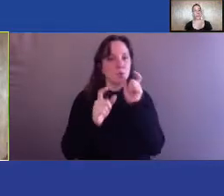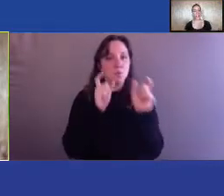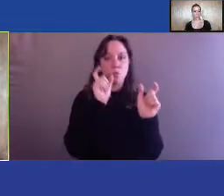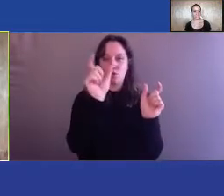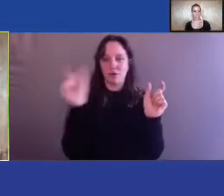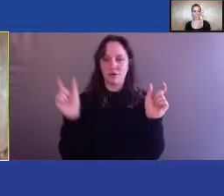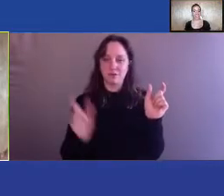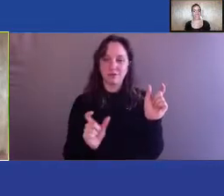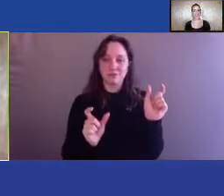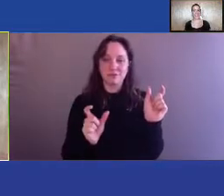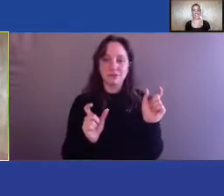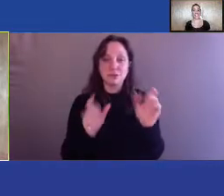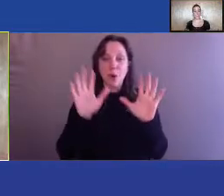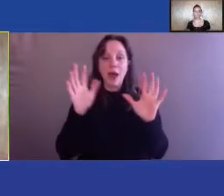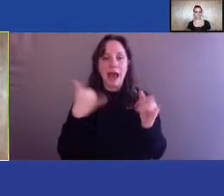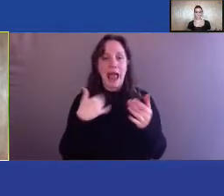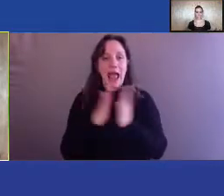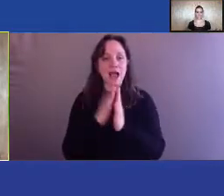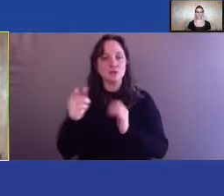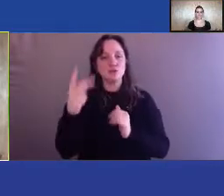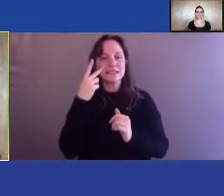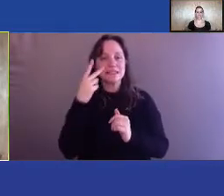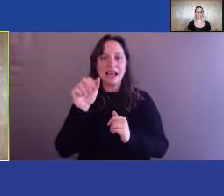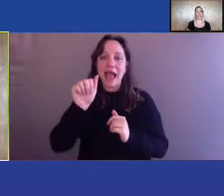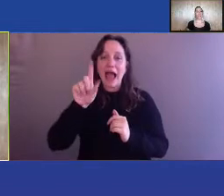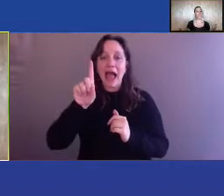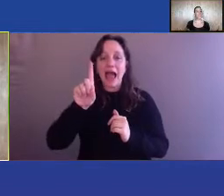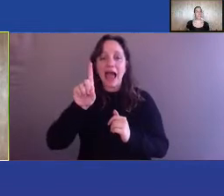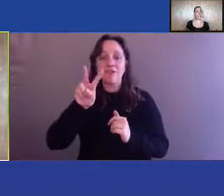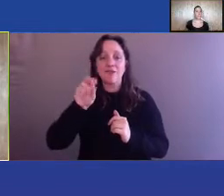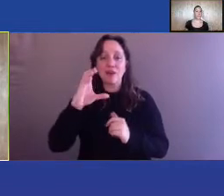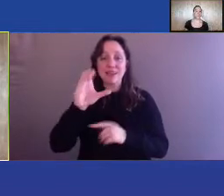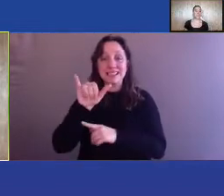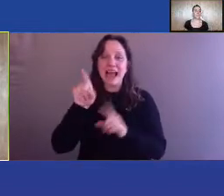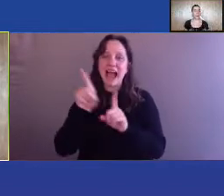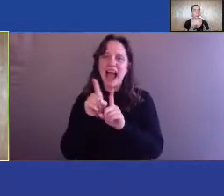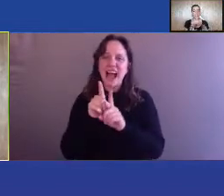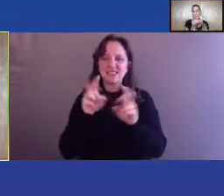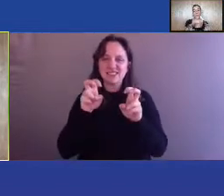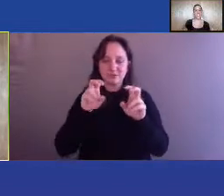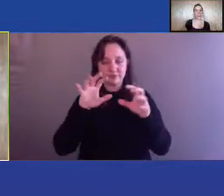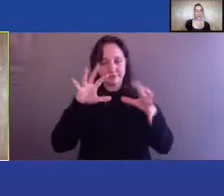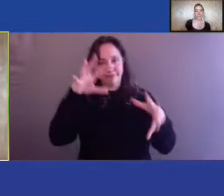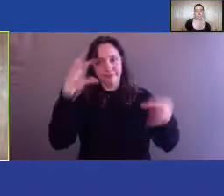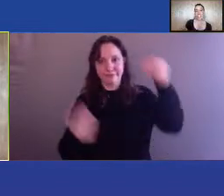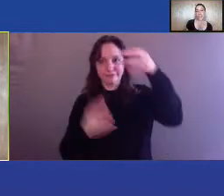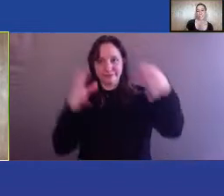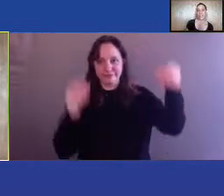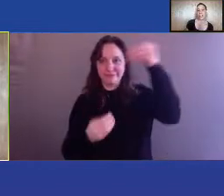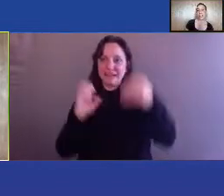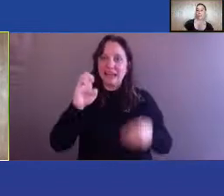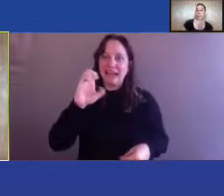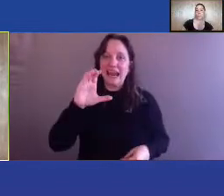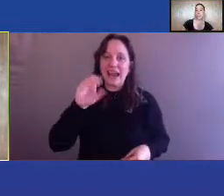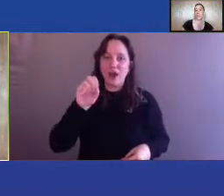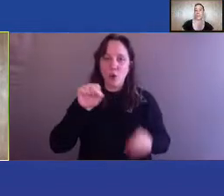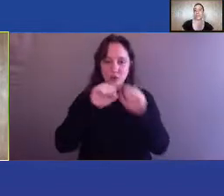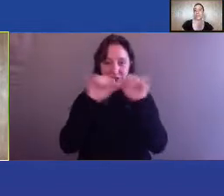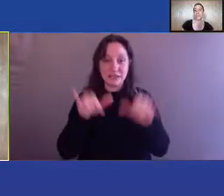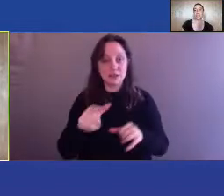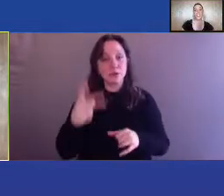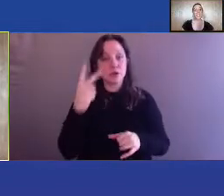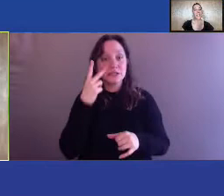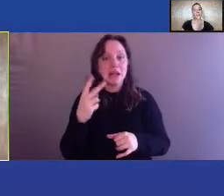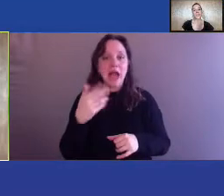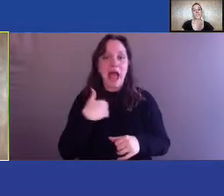Let's think about advocacy as an ecosystem. So this graphic shows 5 brightly colored flowers on a light blue